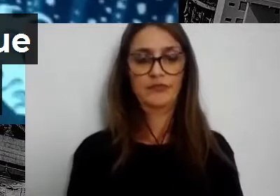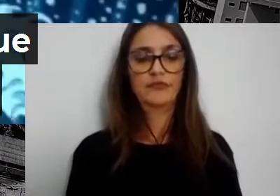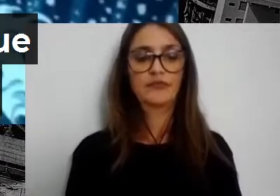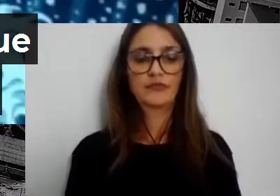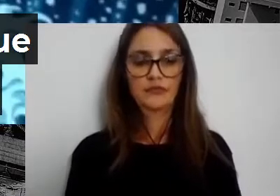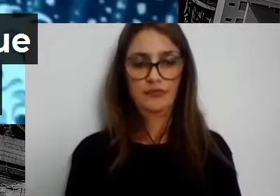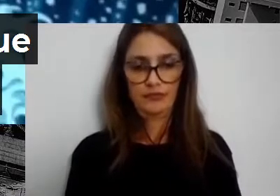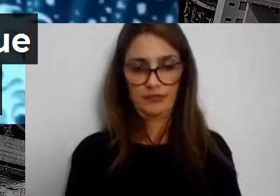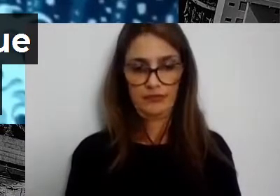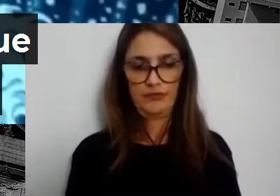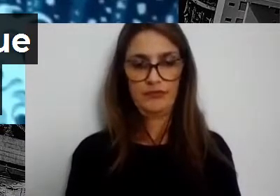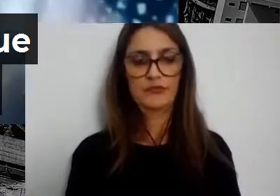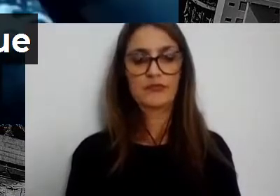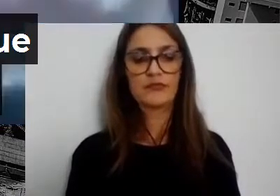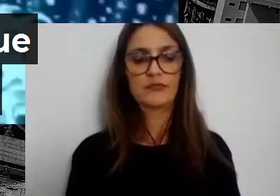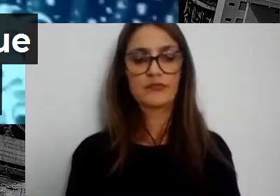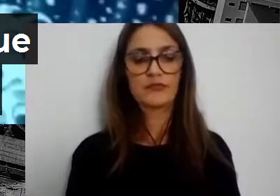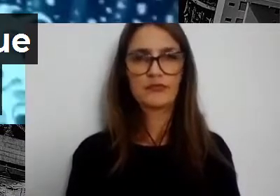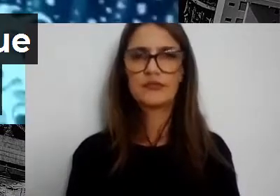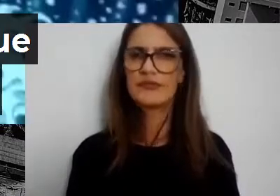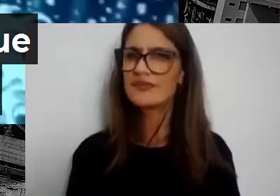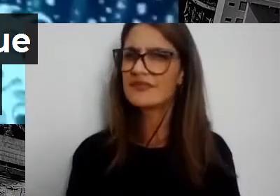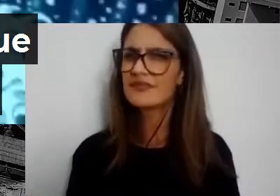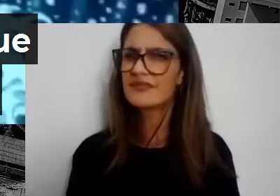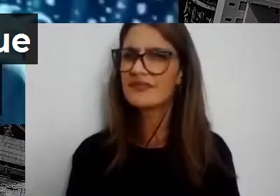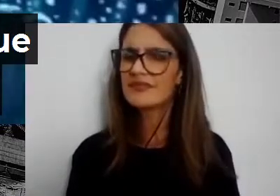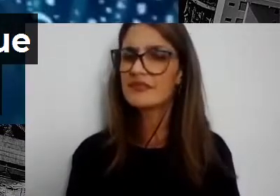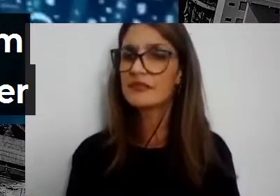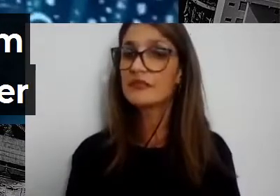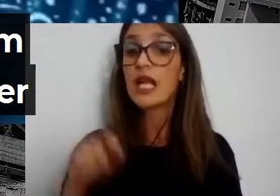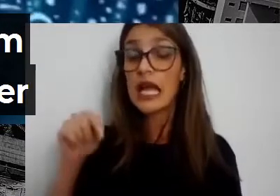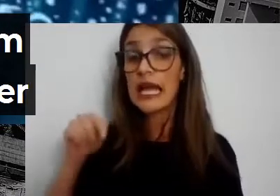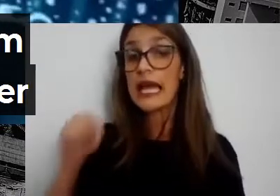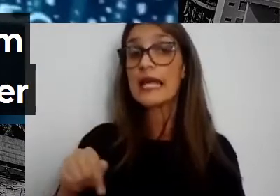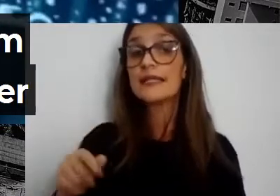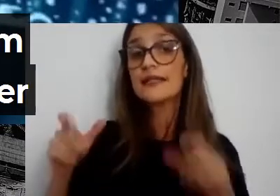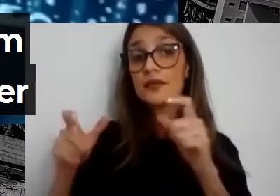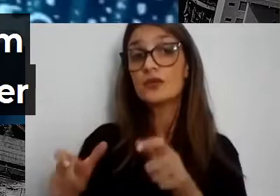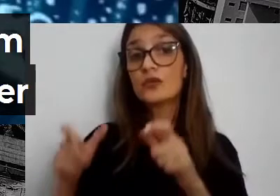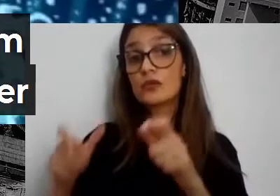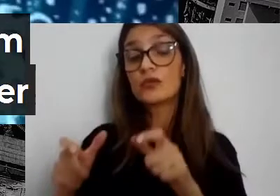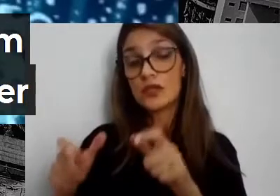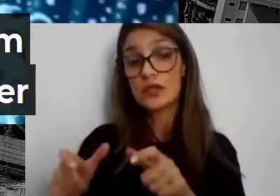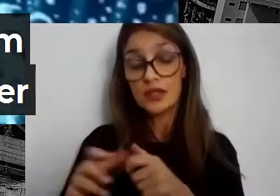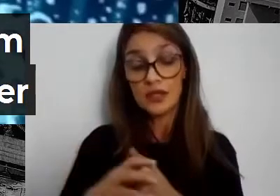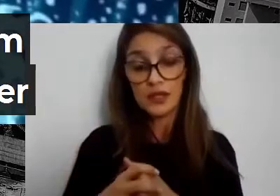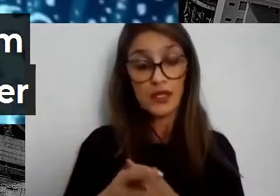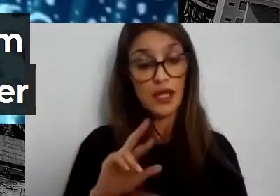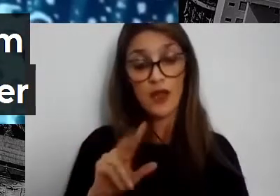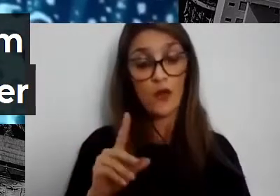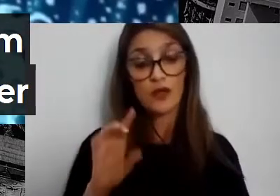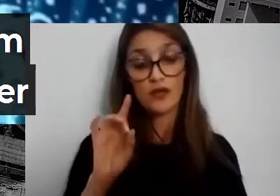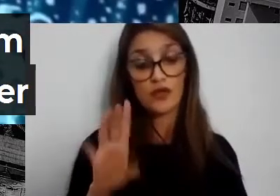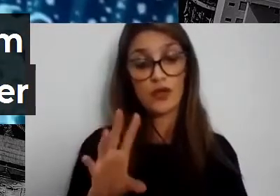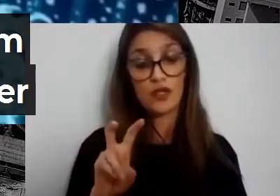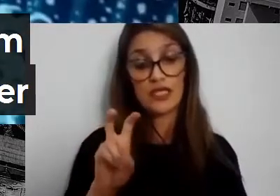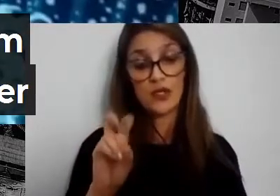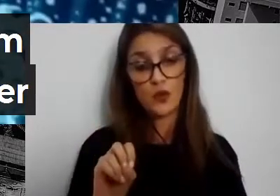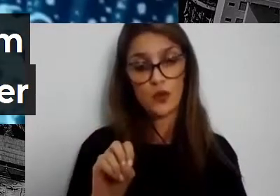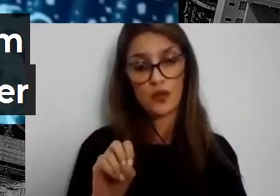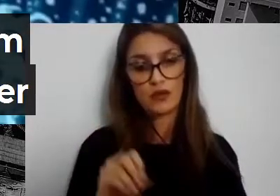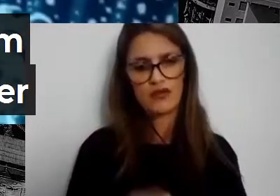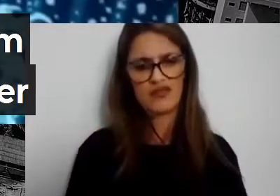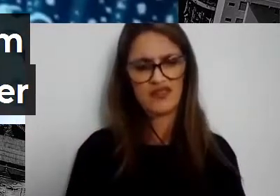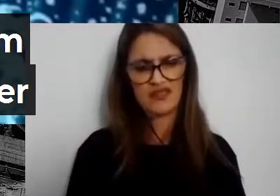can't just be 50 hectares at a time, because that aquifer is getting pulled down in much larger swaths of land. And so, to have an